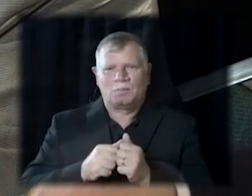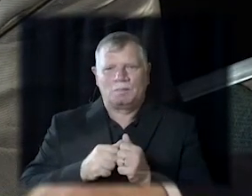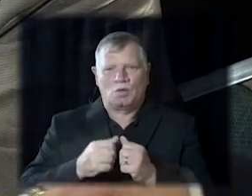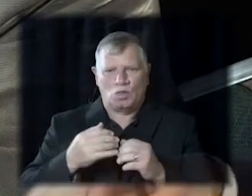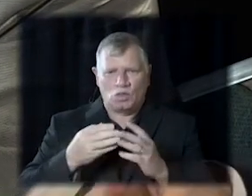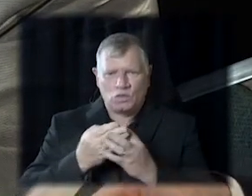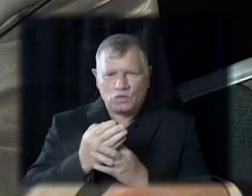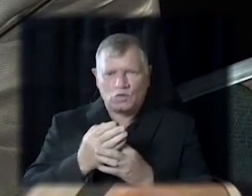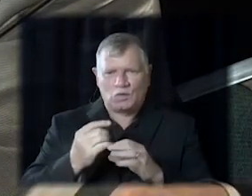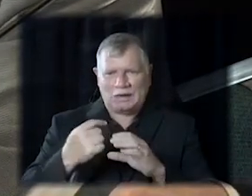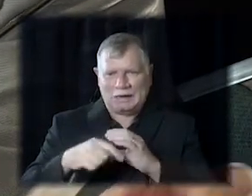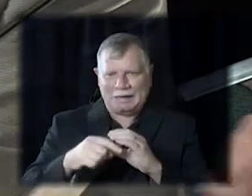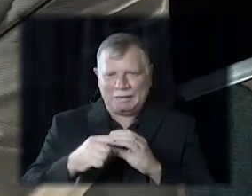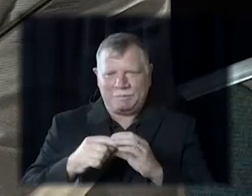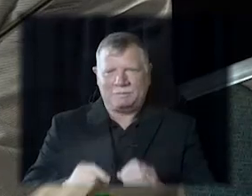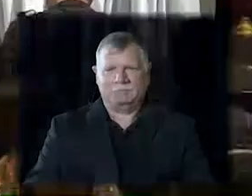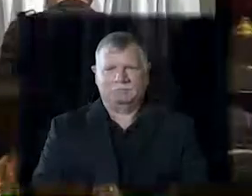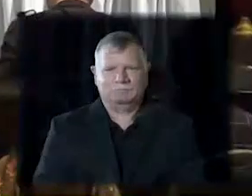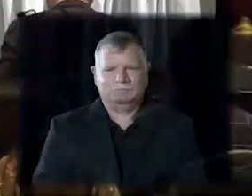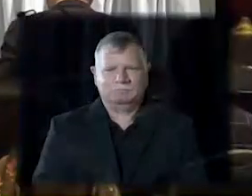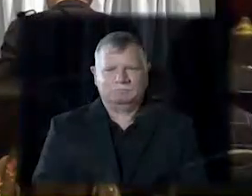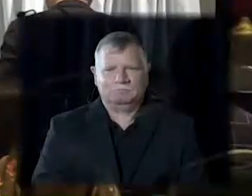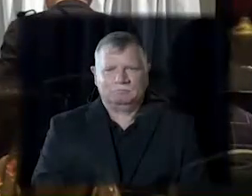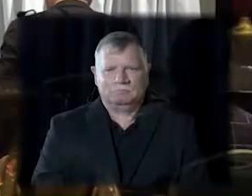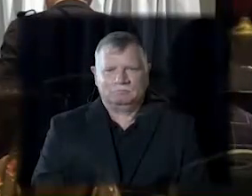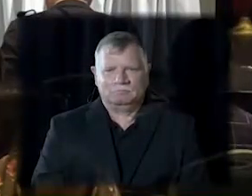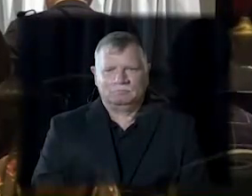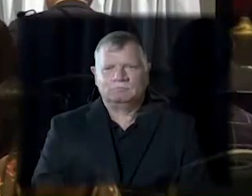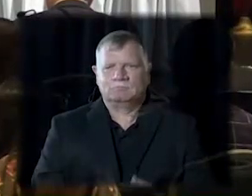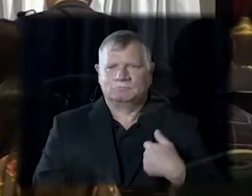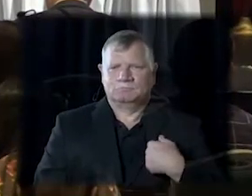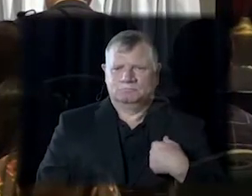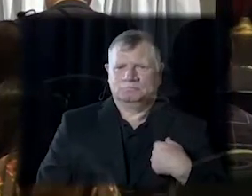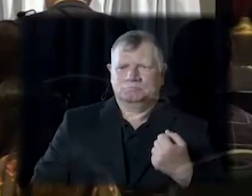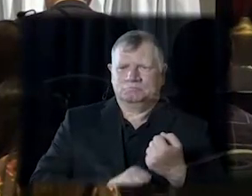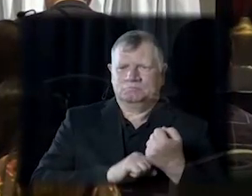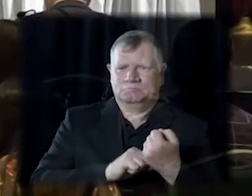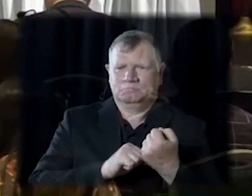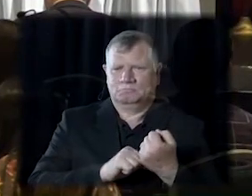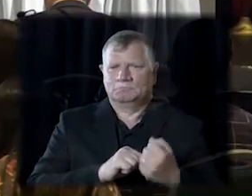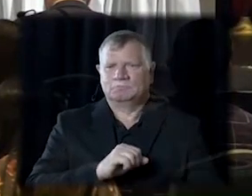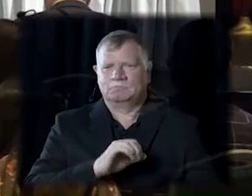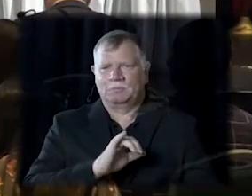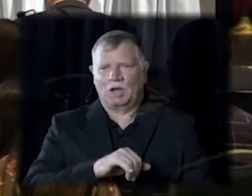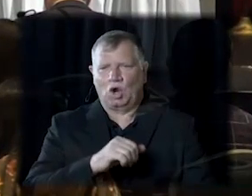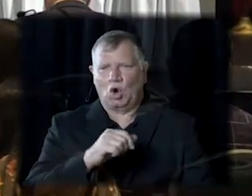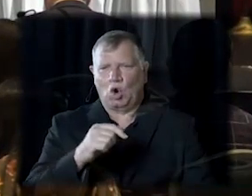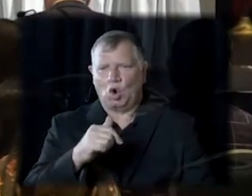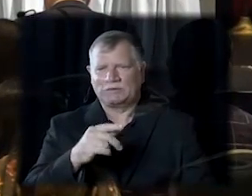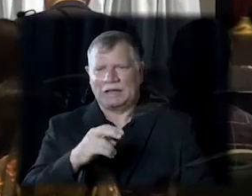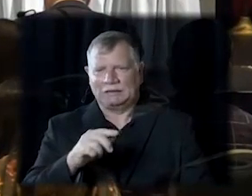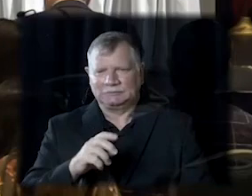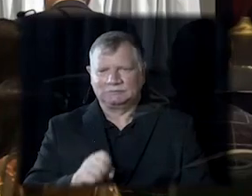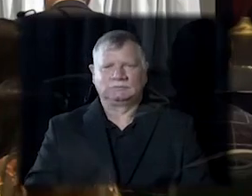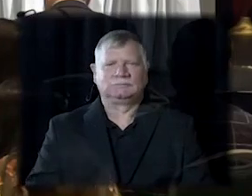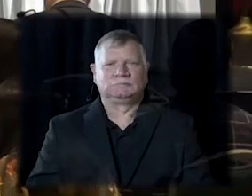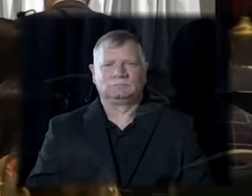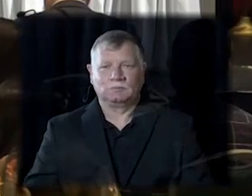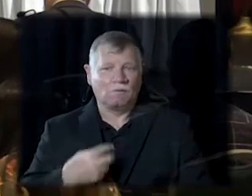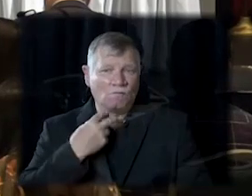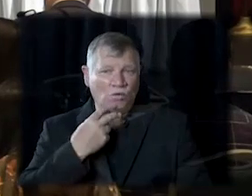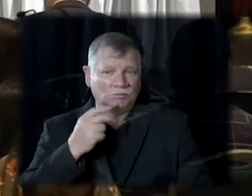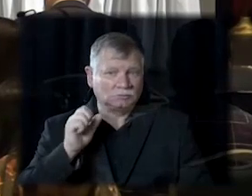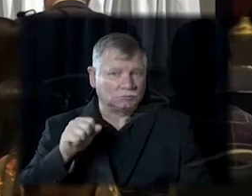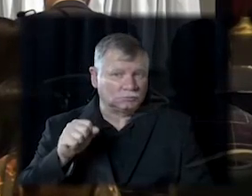by email. Mr. Chairman, I will second that motion. Thank you, Mr. Gonzalez. Now I'd like to ask for a voice vote. Those in favor, please say